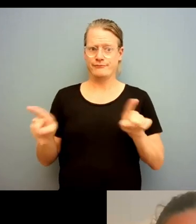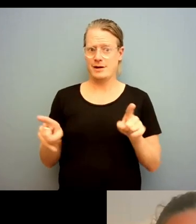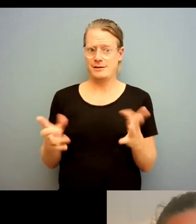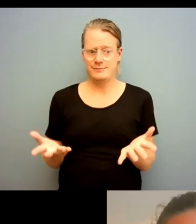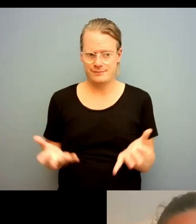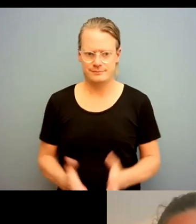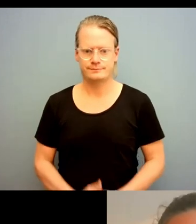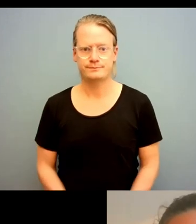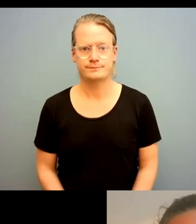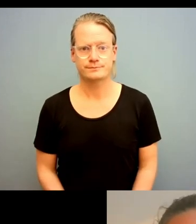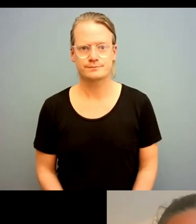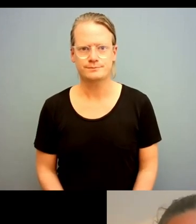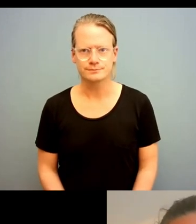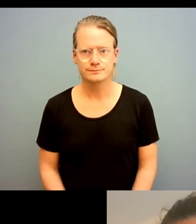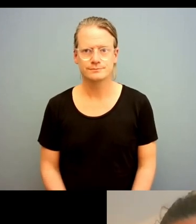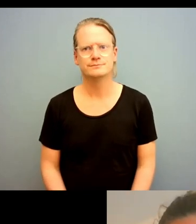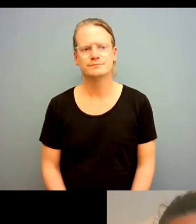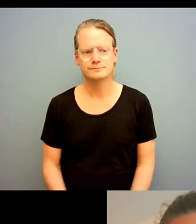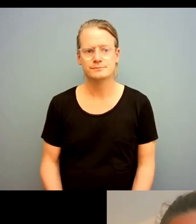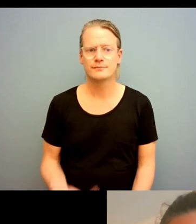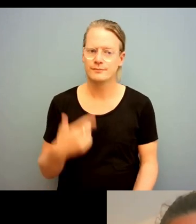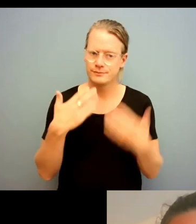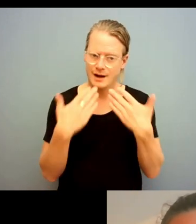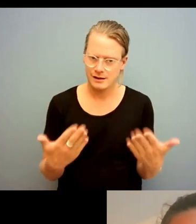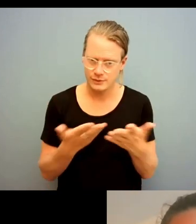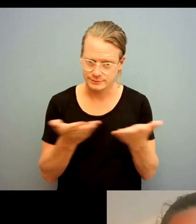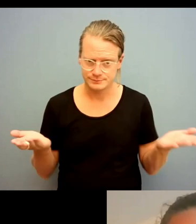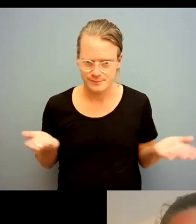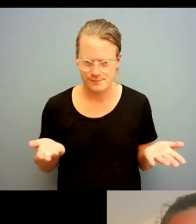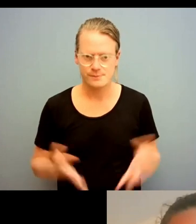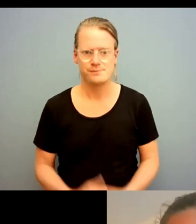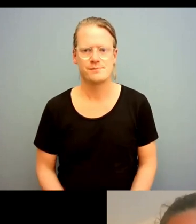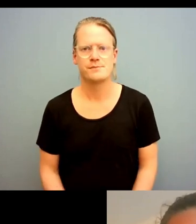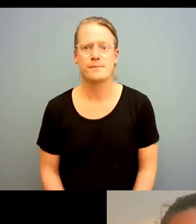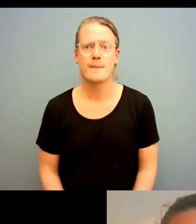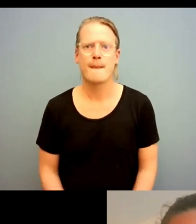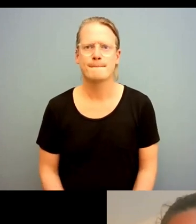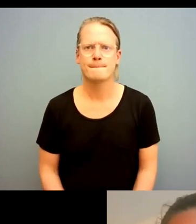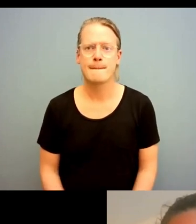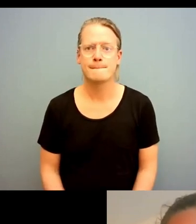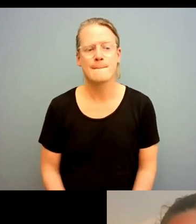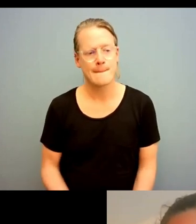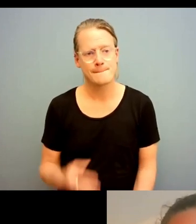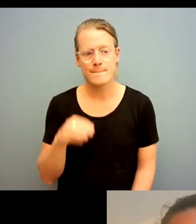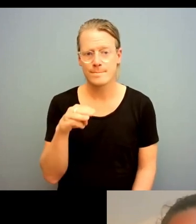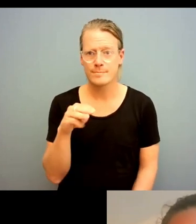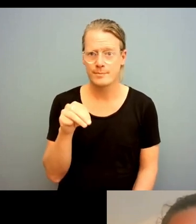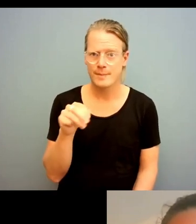Thank you so much, Maria, for that. It was so interesting to hear